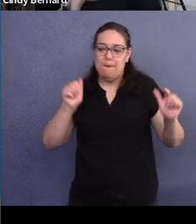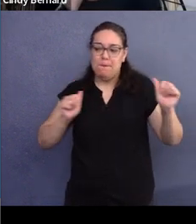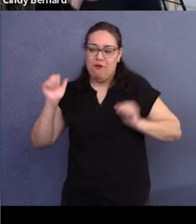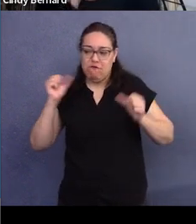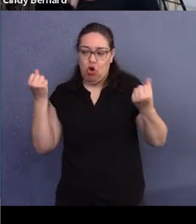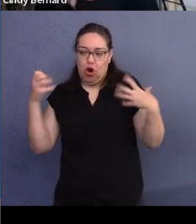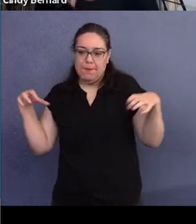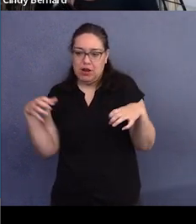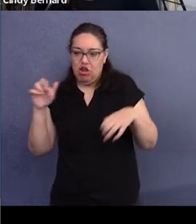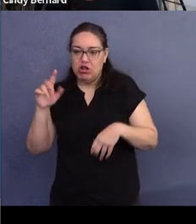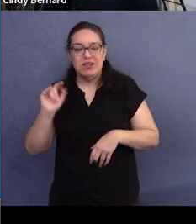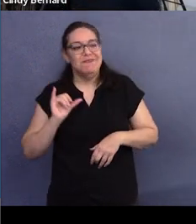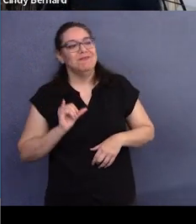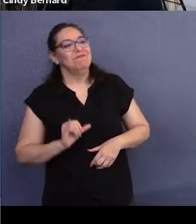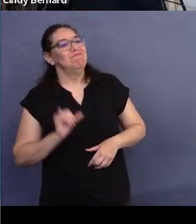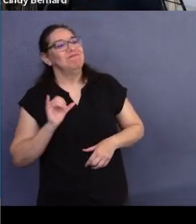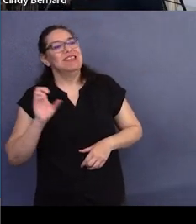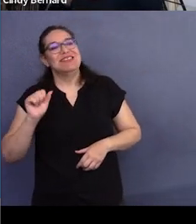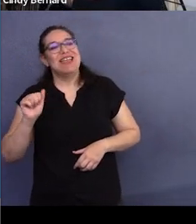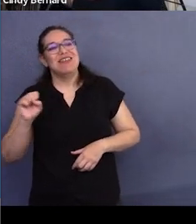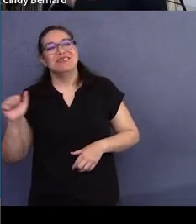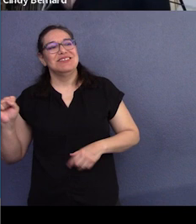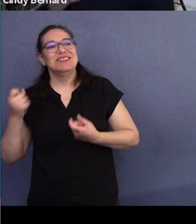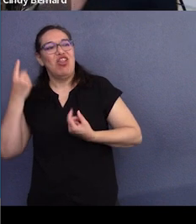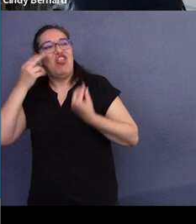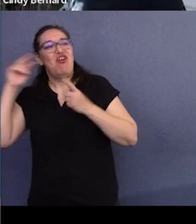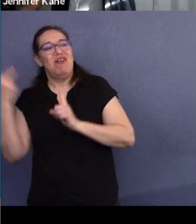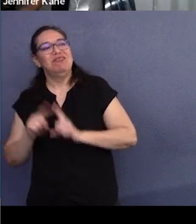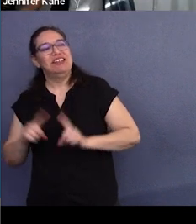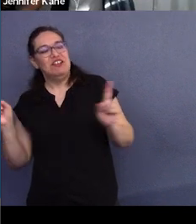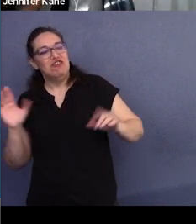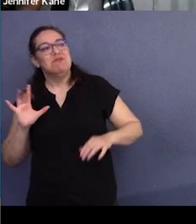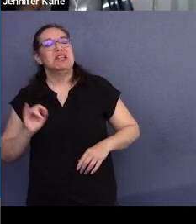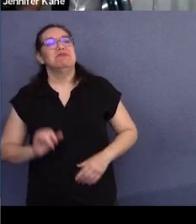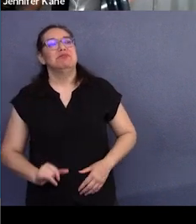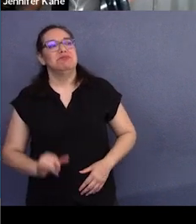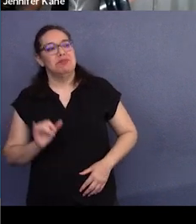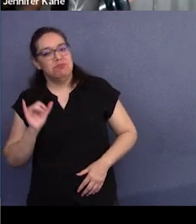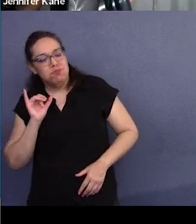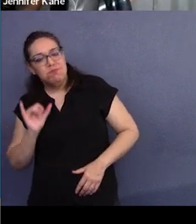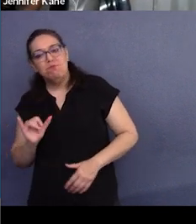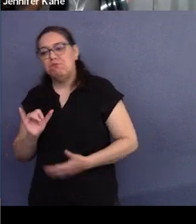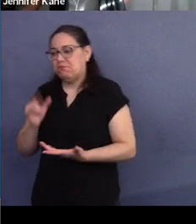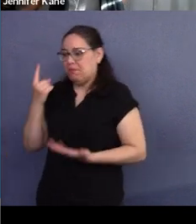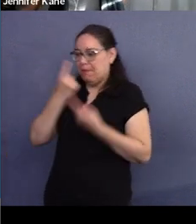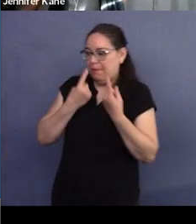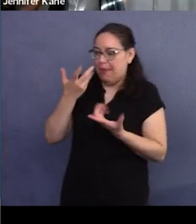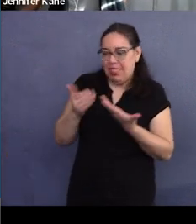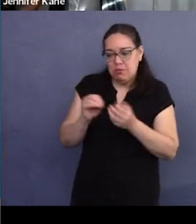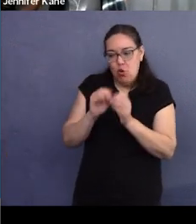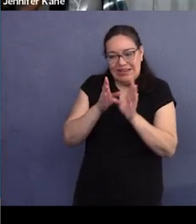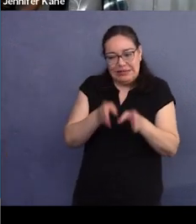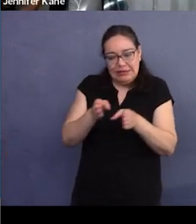Yeah, that's not how we used to consider it at SASIS, but okay. I think that might be on an individual basis. If